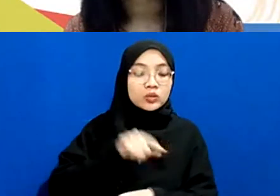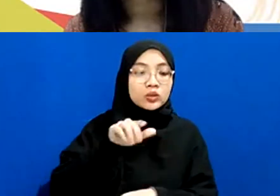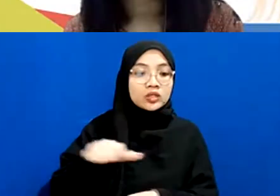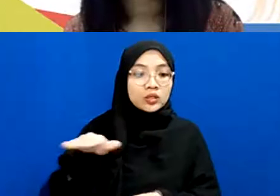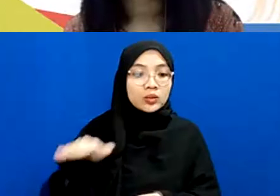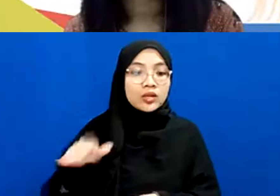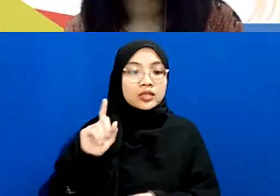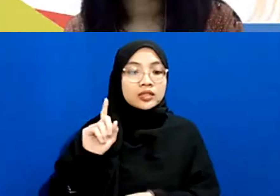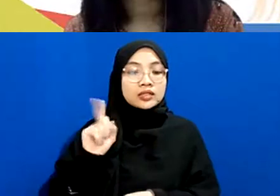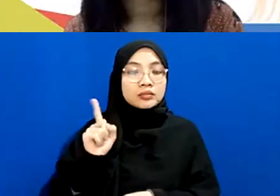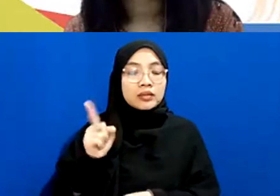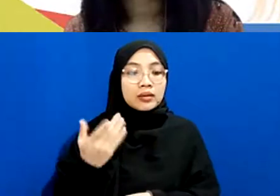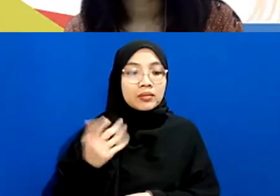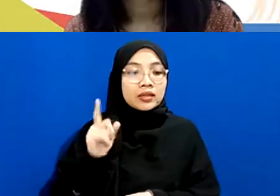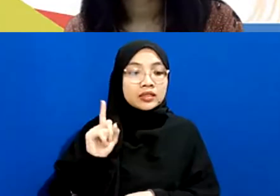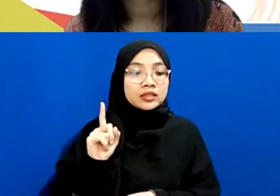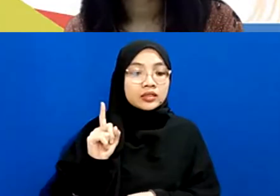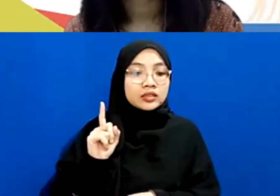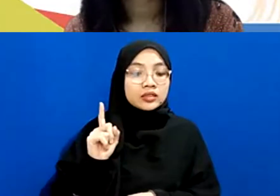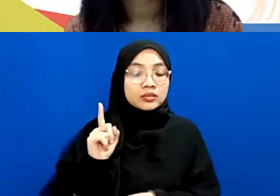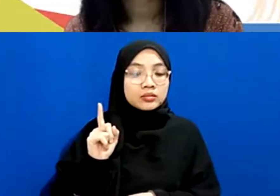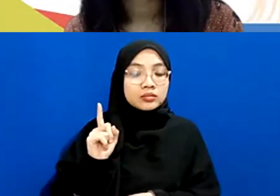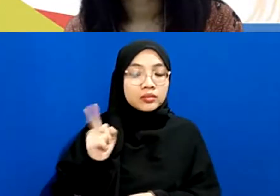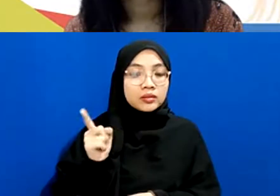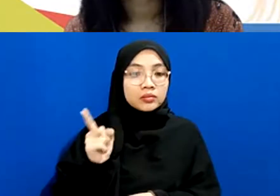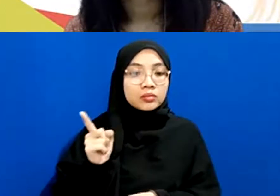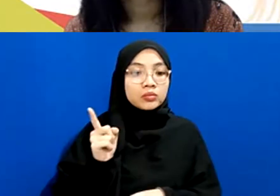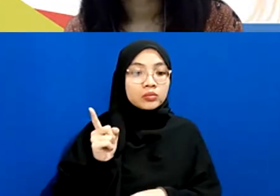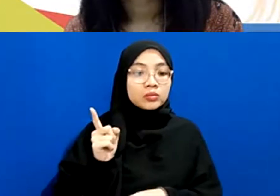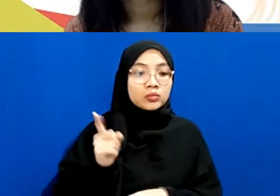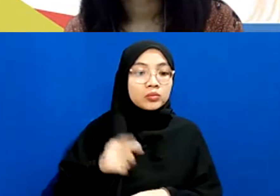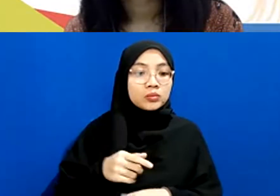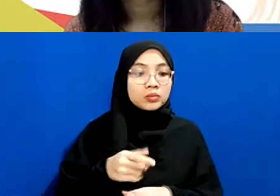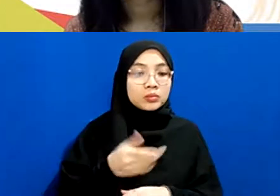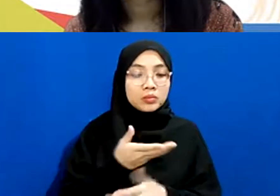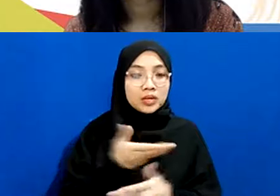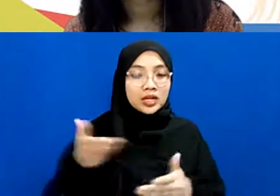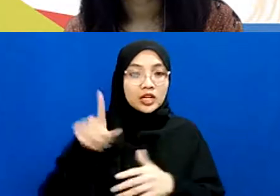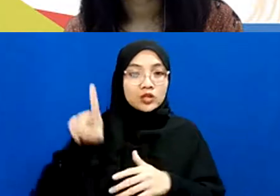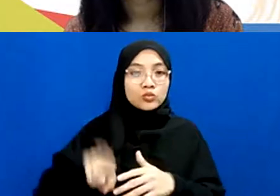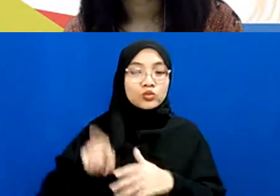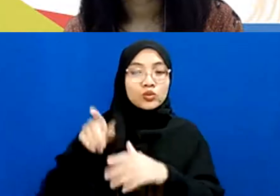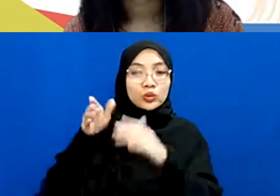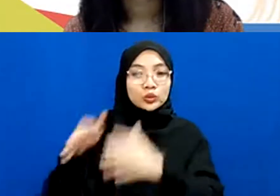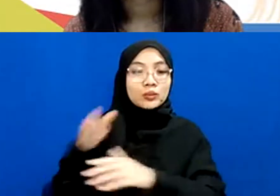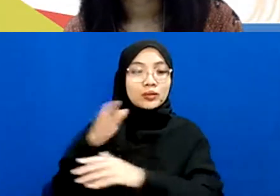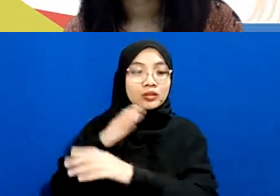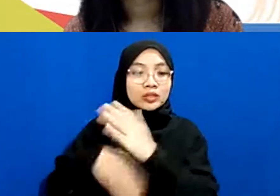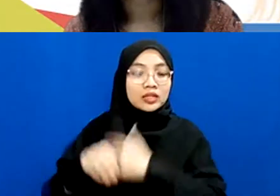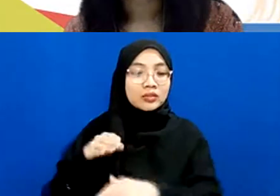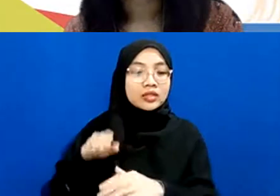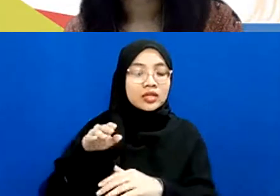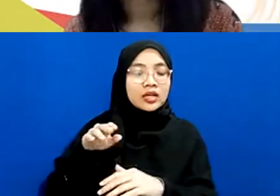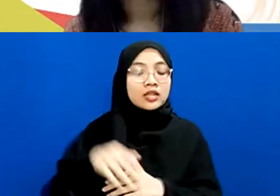see one factor that would contribute to students successful in learning. So